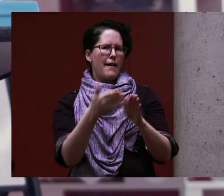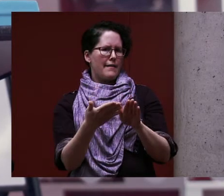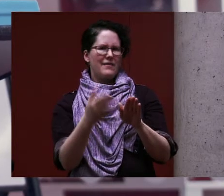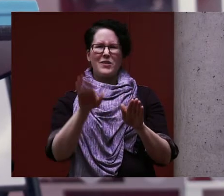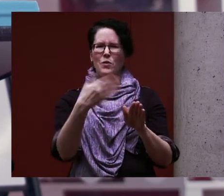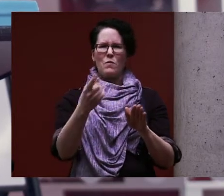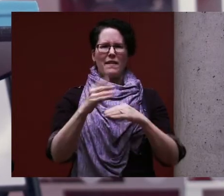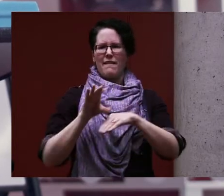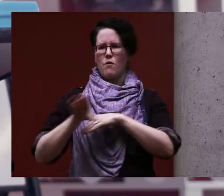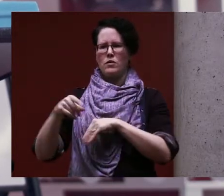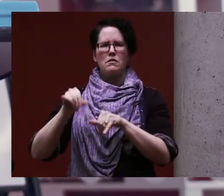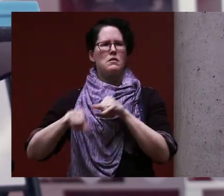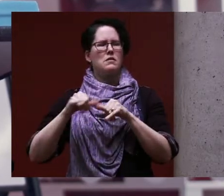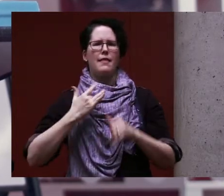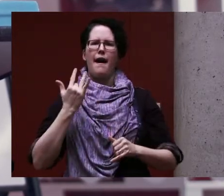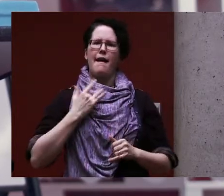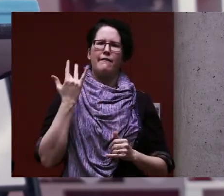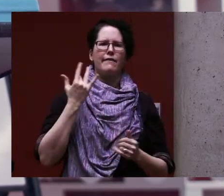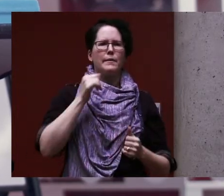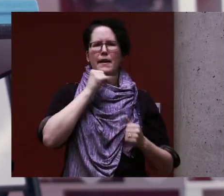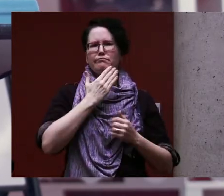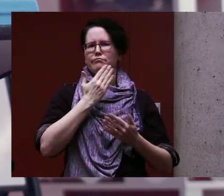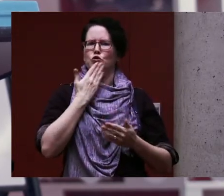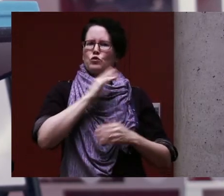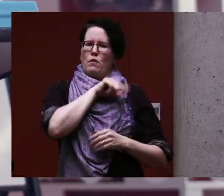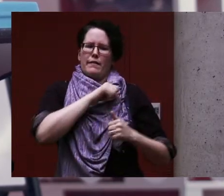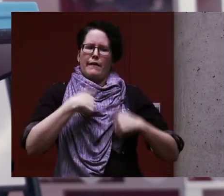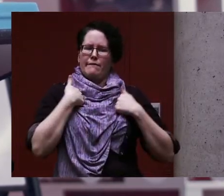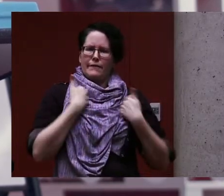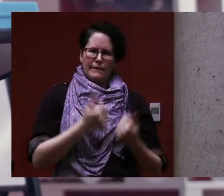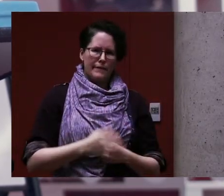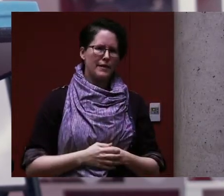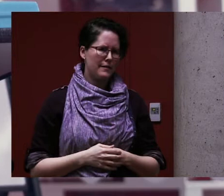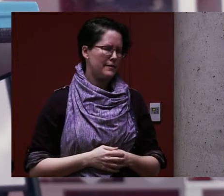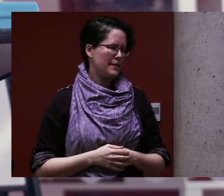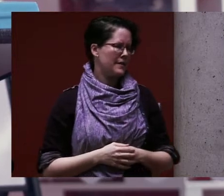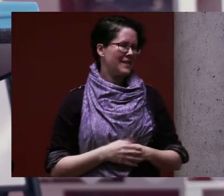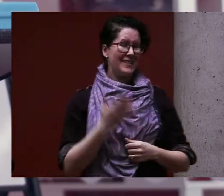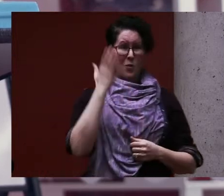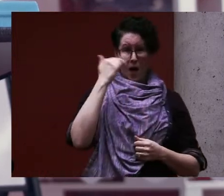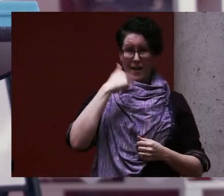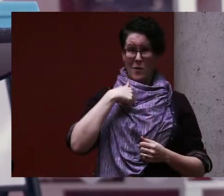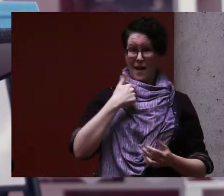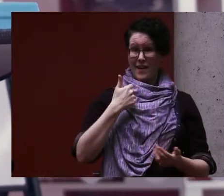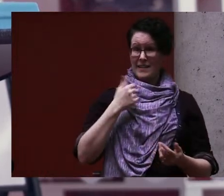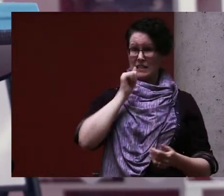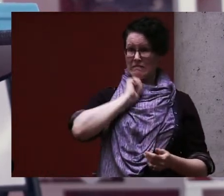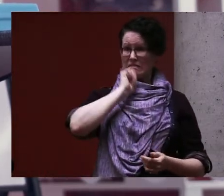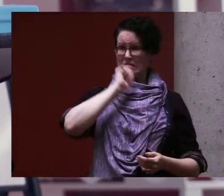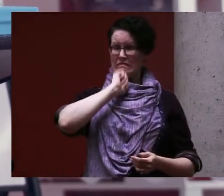that. But what I find good about this, and why I put up with all this, is because I